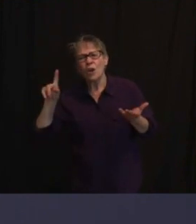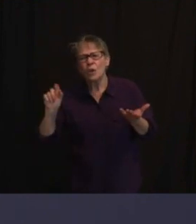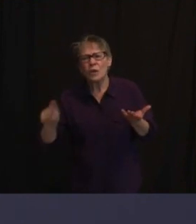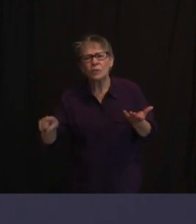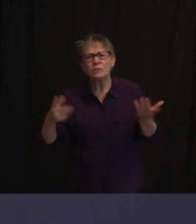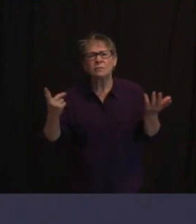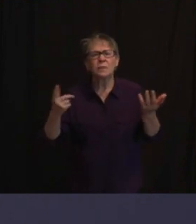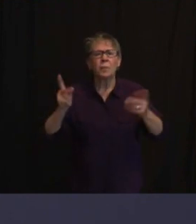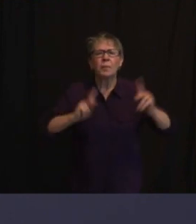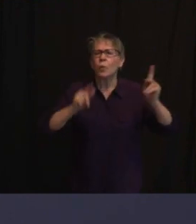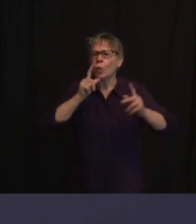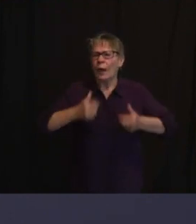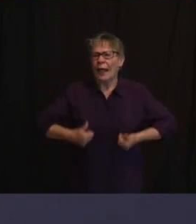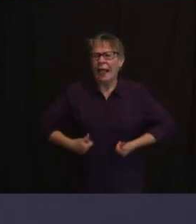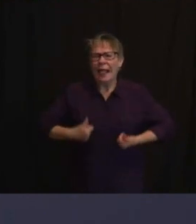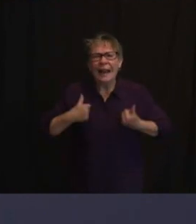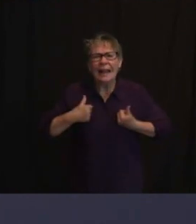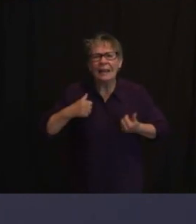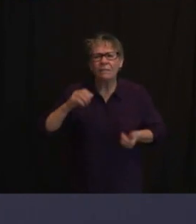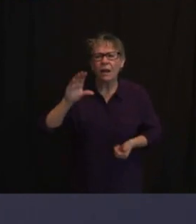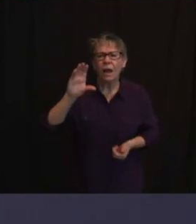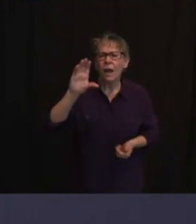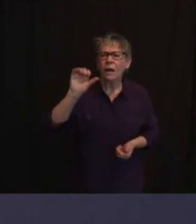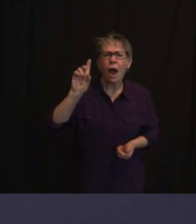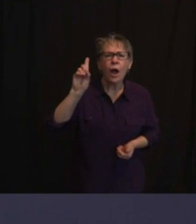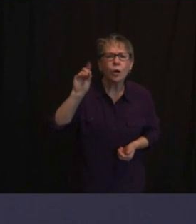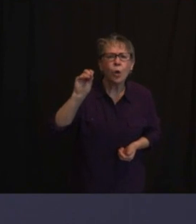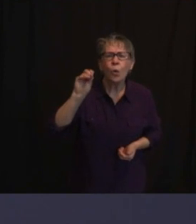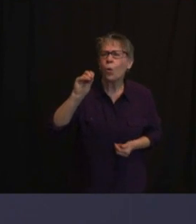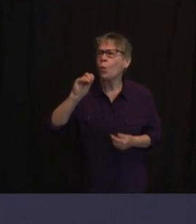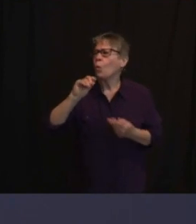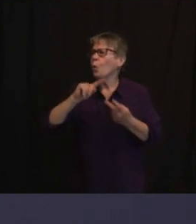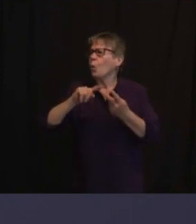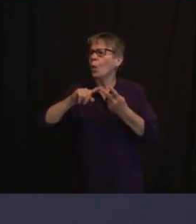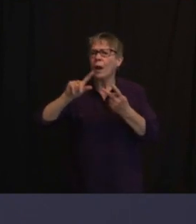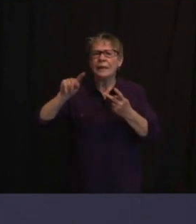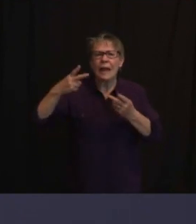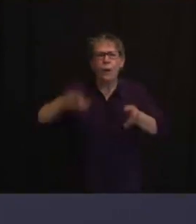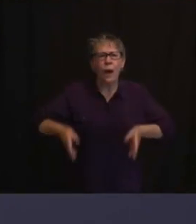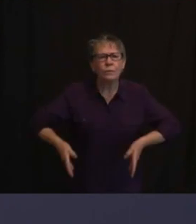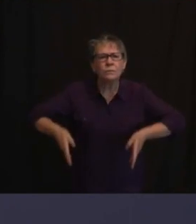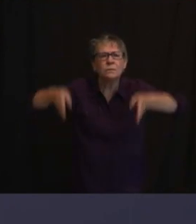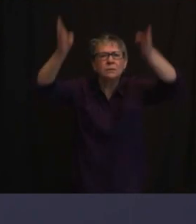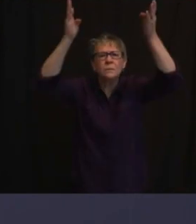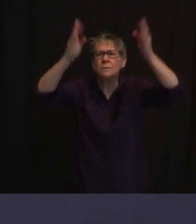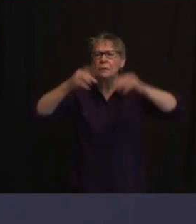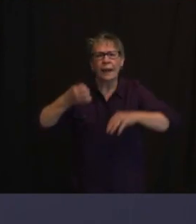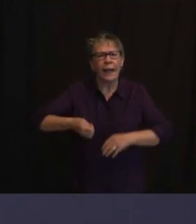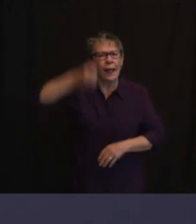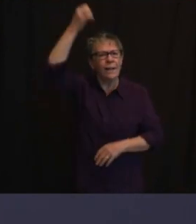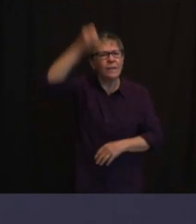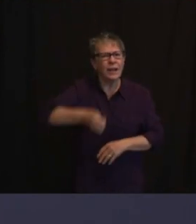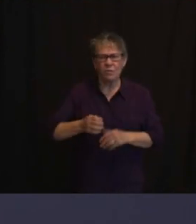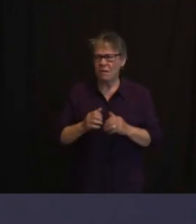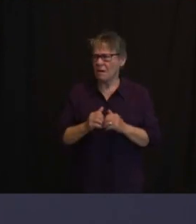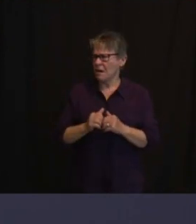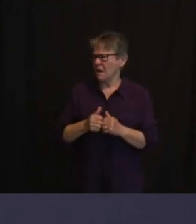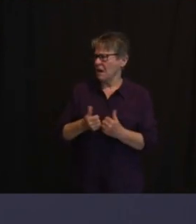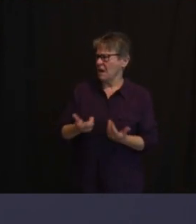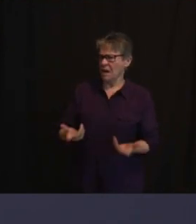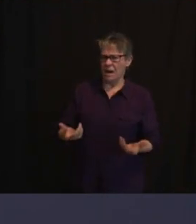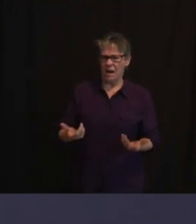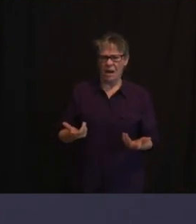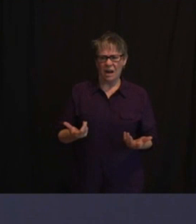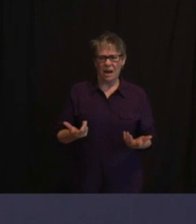else, especially if it's a small elevator, whether you wear a mask or not. Some of these condo associations don't have any